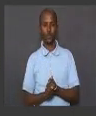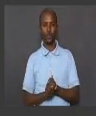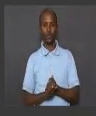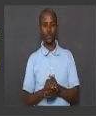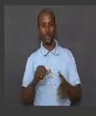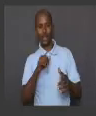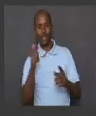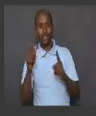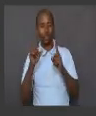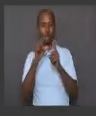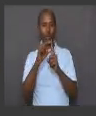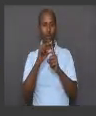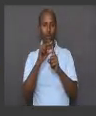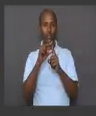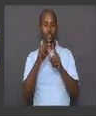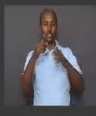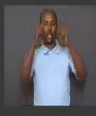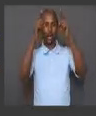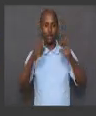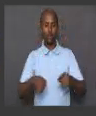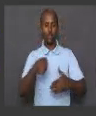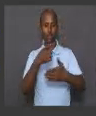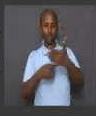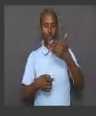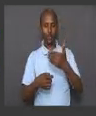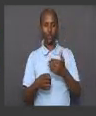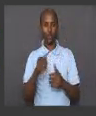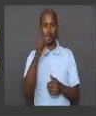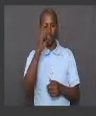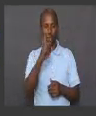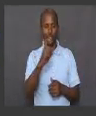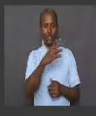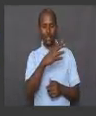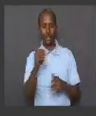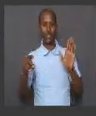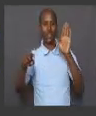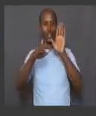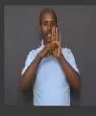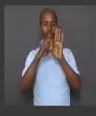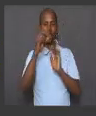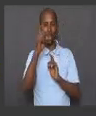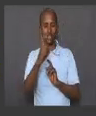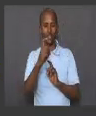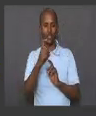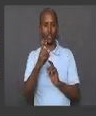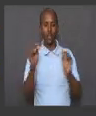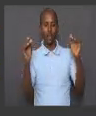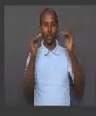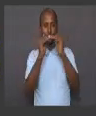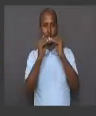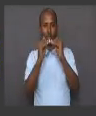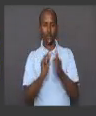In other words, the absolute values for x and negative x are